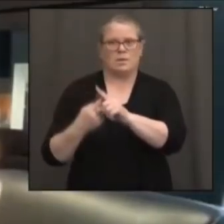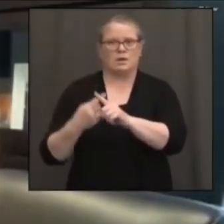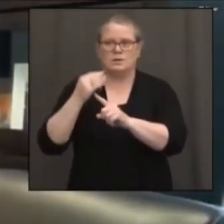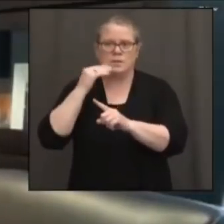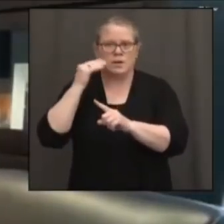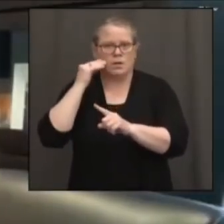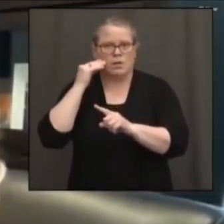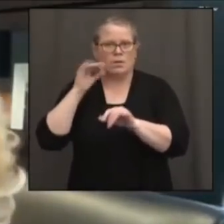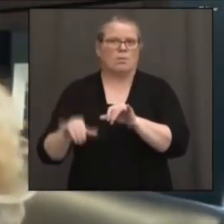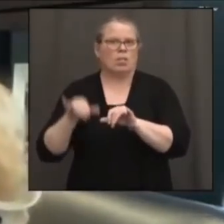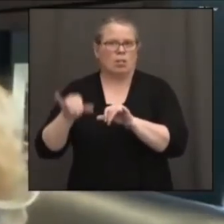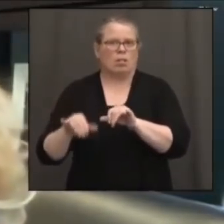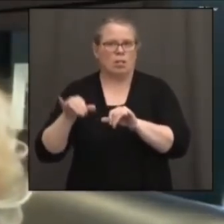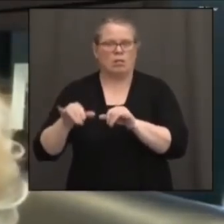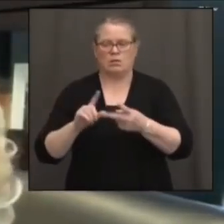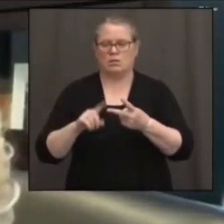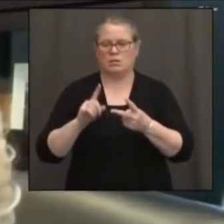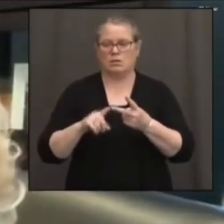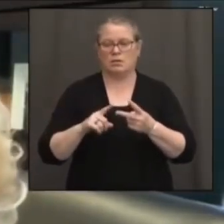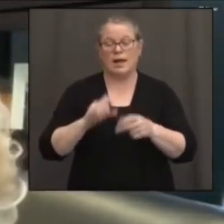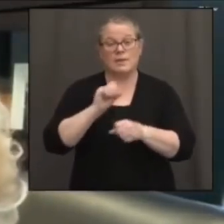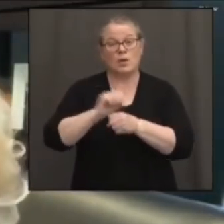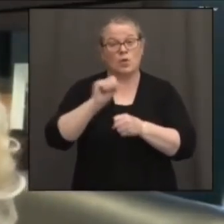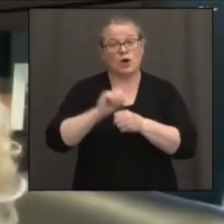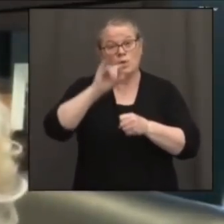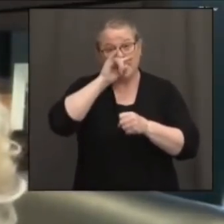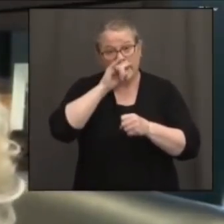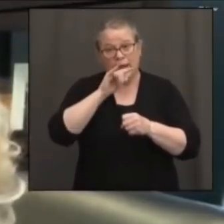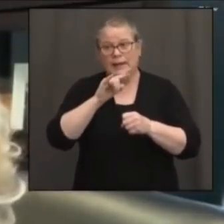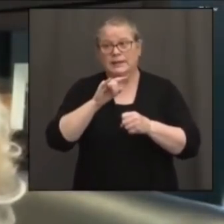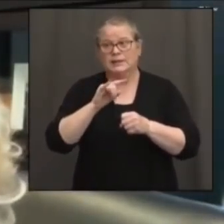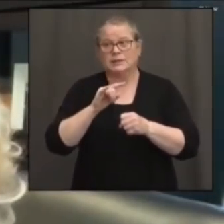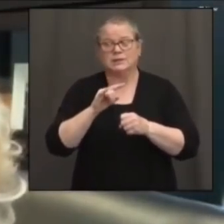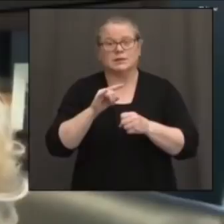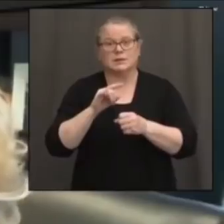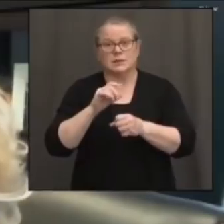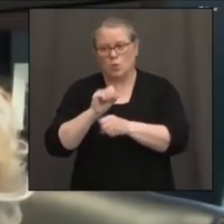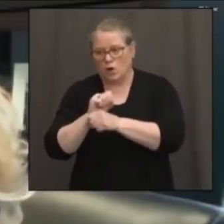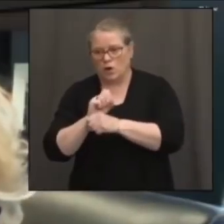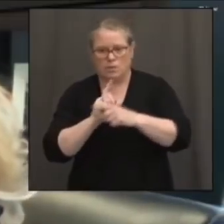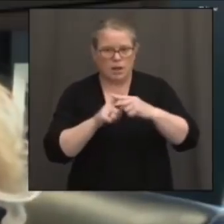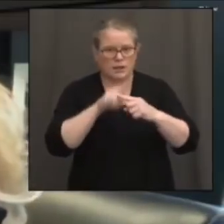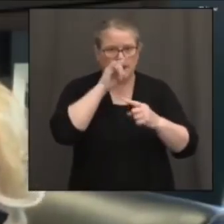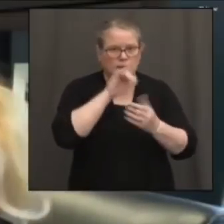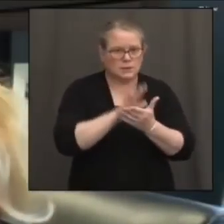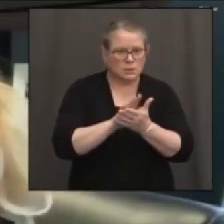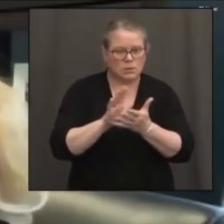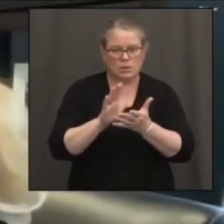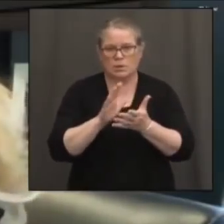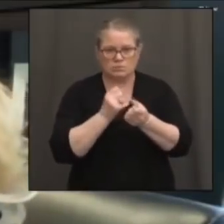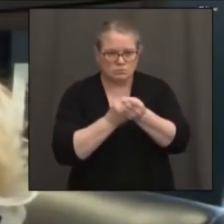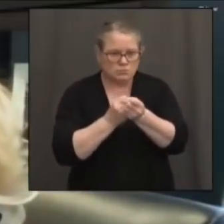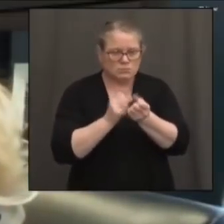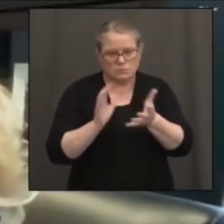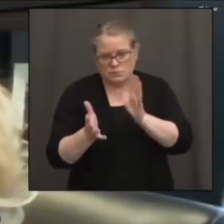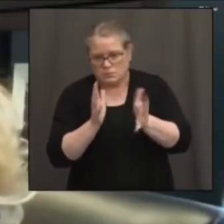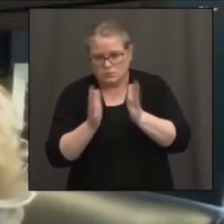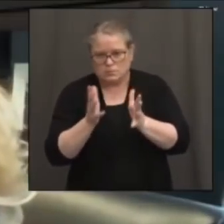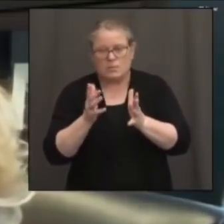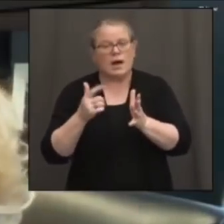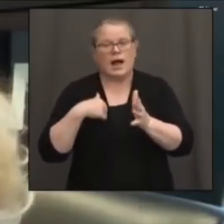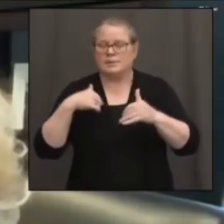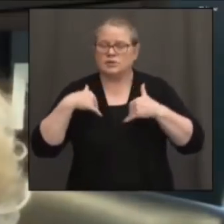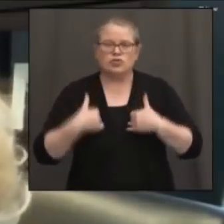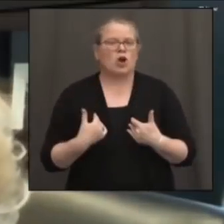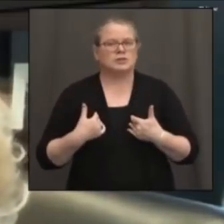been, I've been working with my kids and I'm exhausted. And so I think COVID gives a little cover. I don't know if